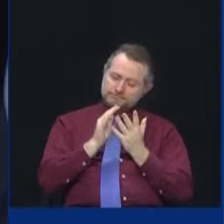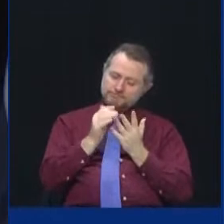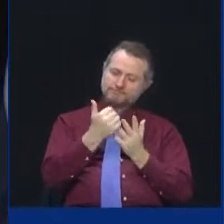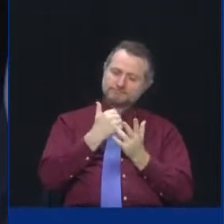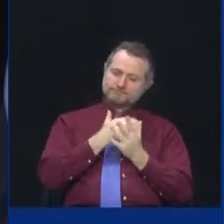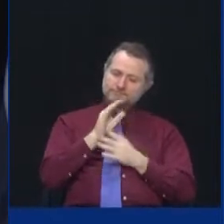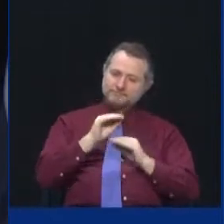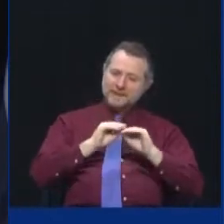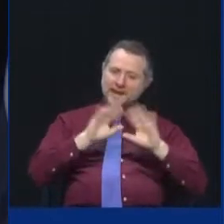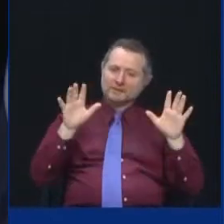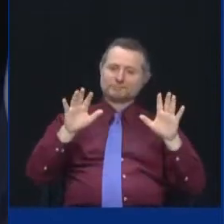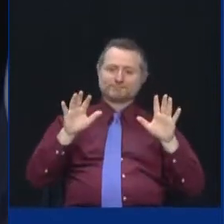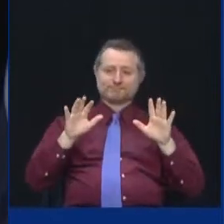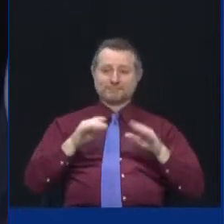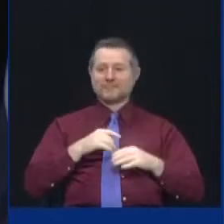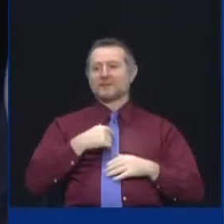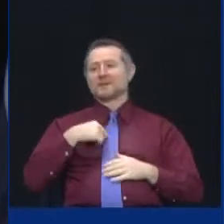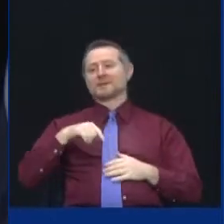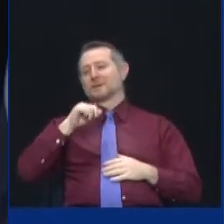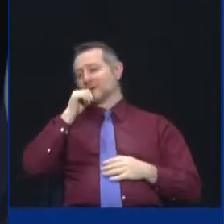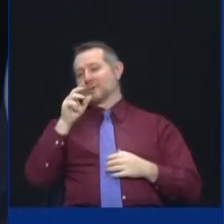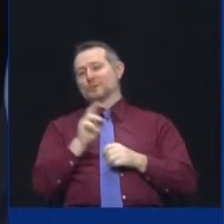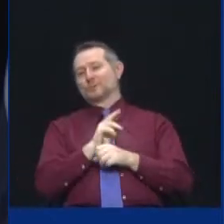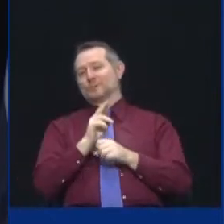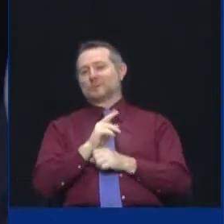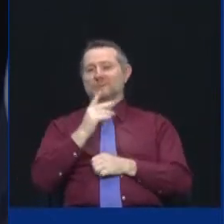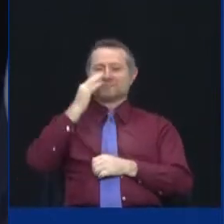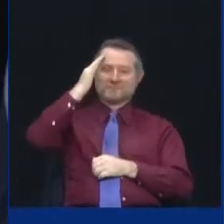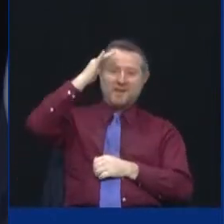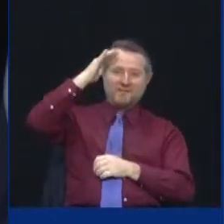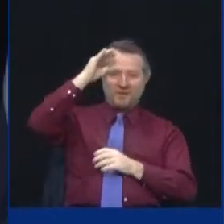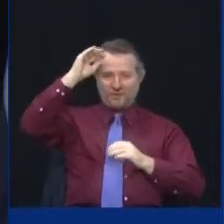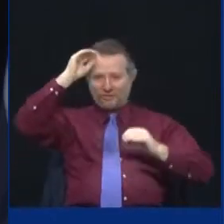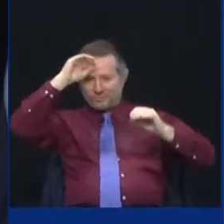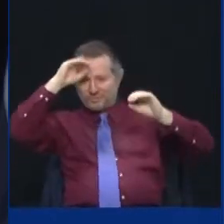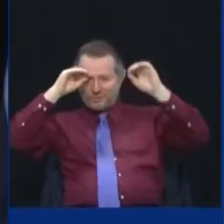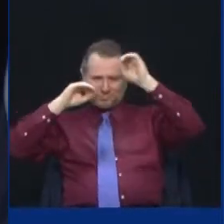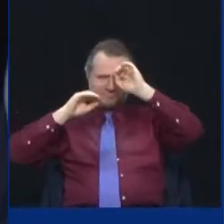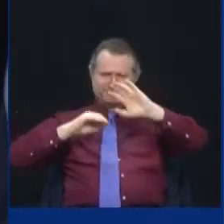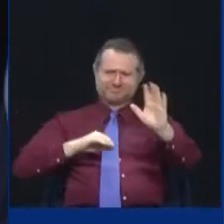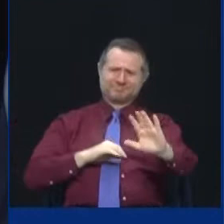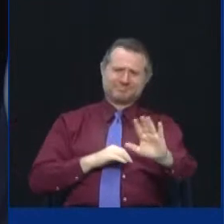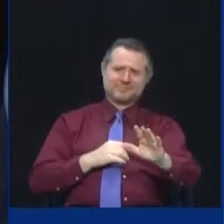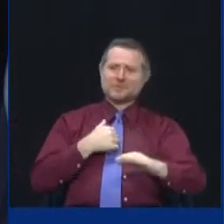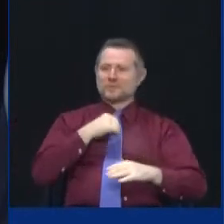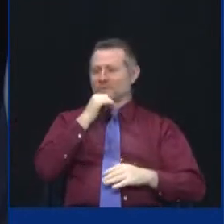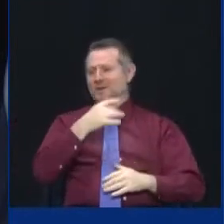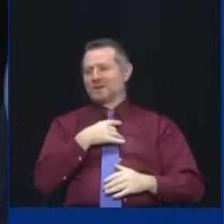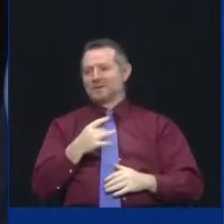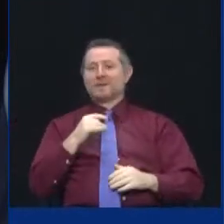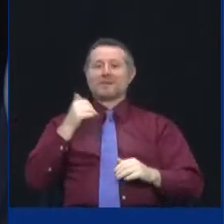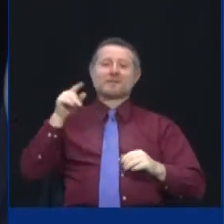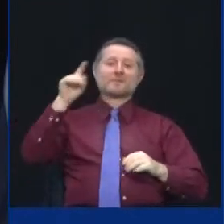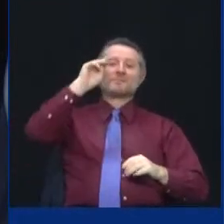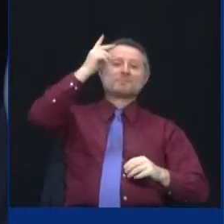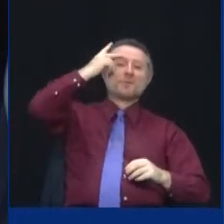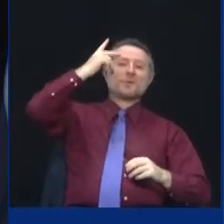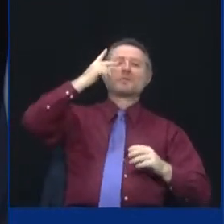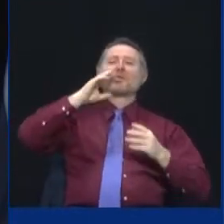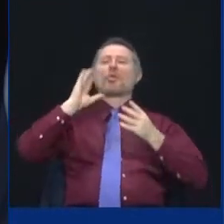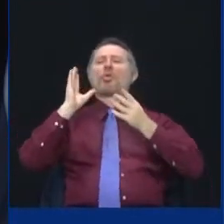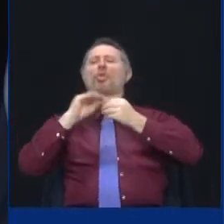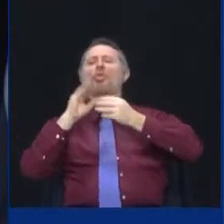without theory or opinion. You know, frankly, I don't like when these politicians get up and say, well,